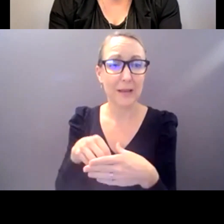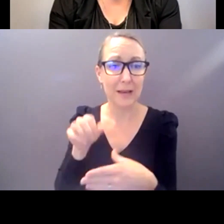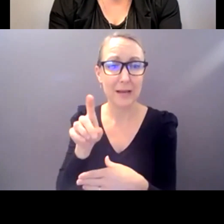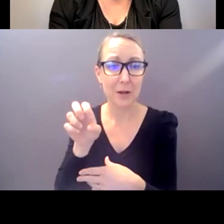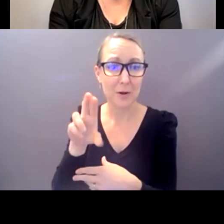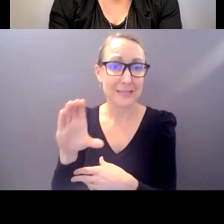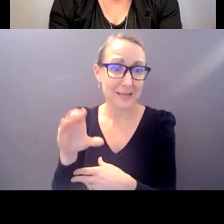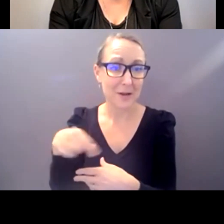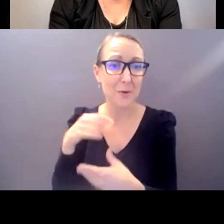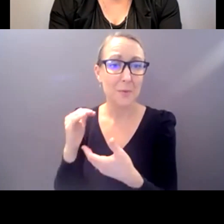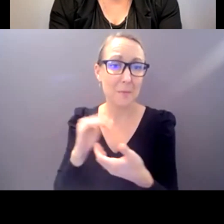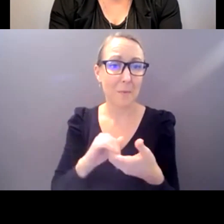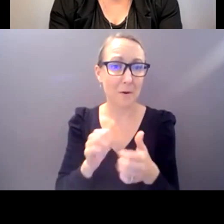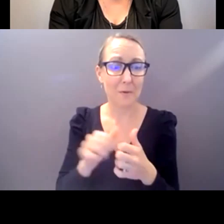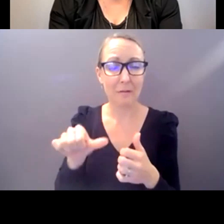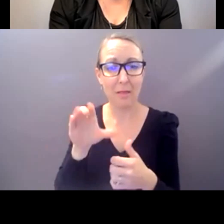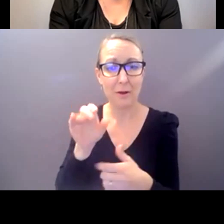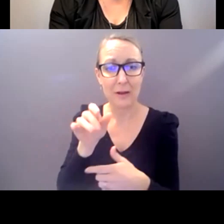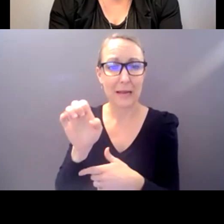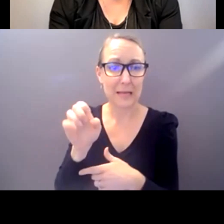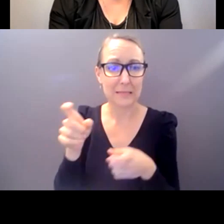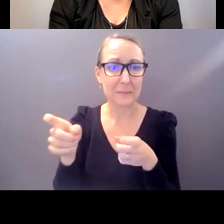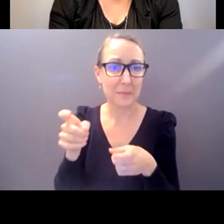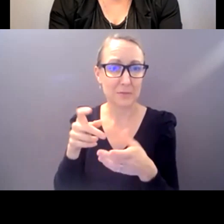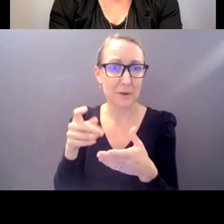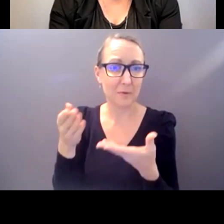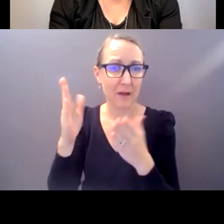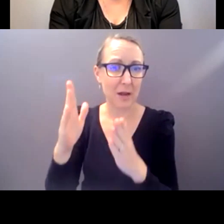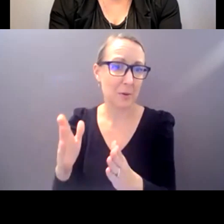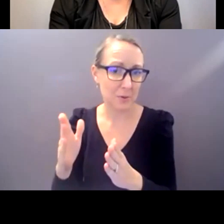case management providers, Marin Community